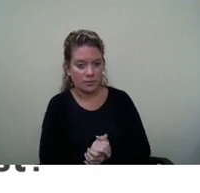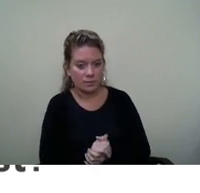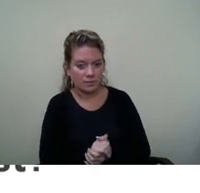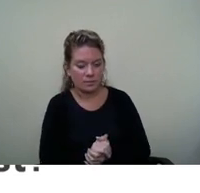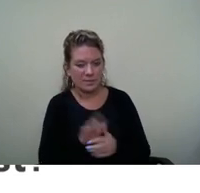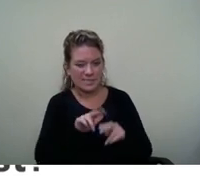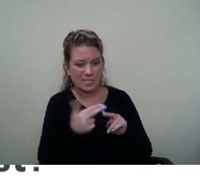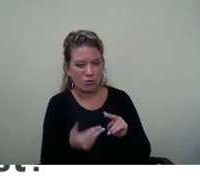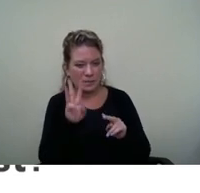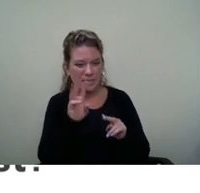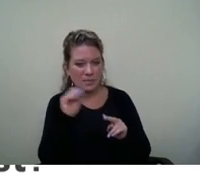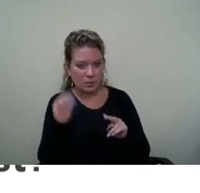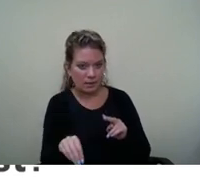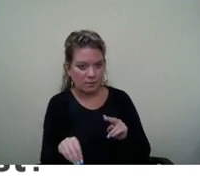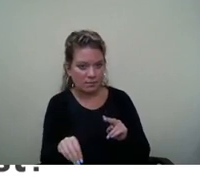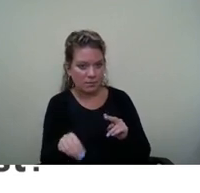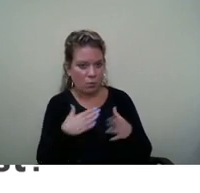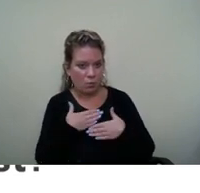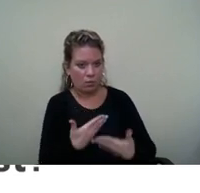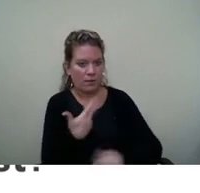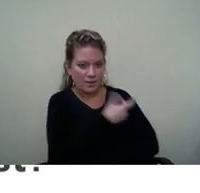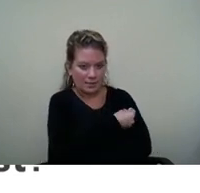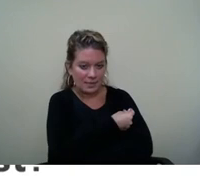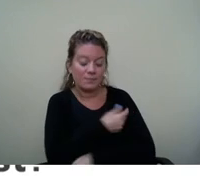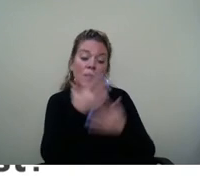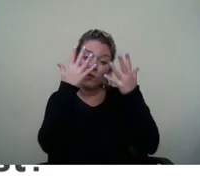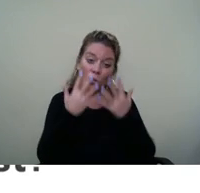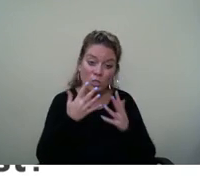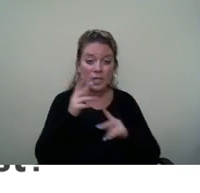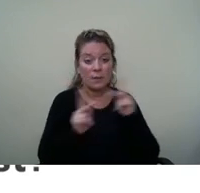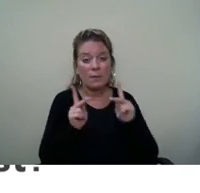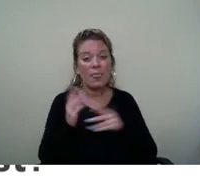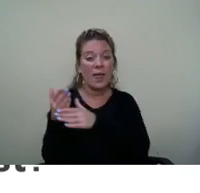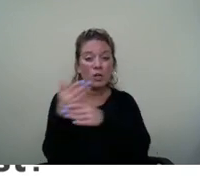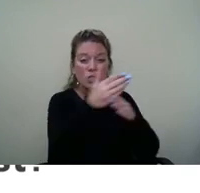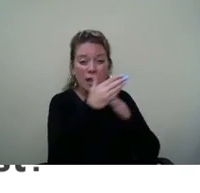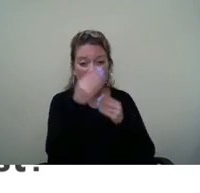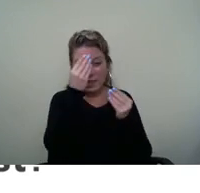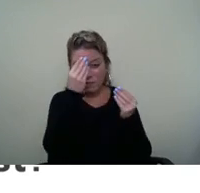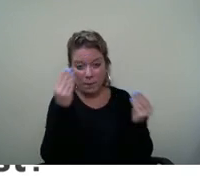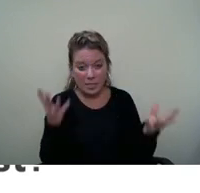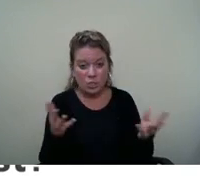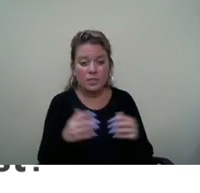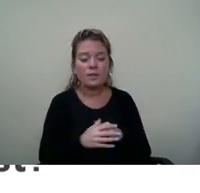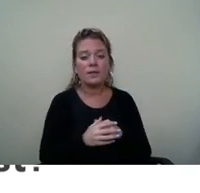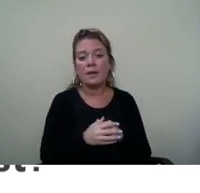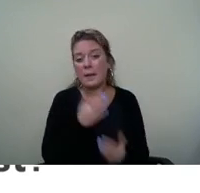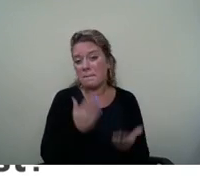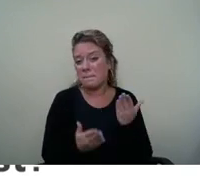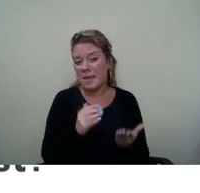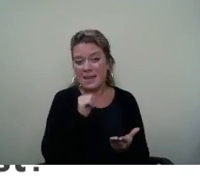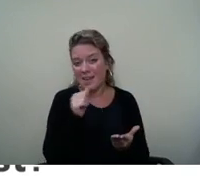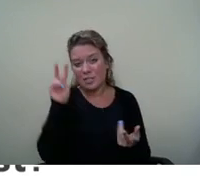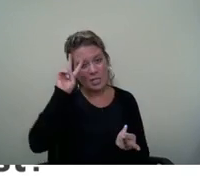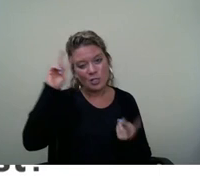unfortunately, people that are sharing misinformation that are exposed to it might not really change